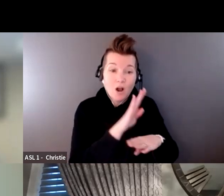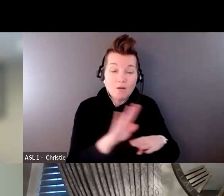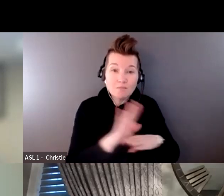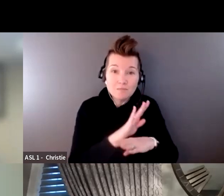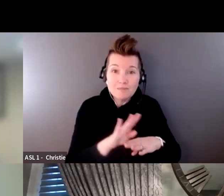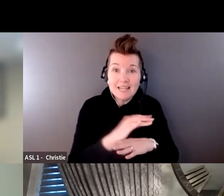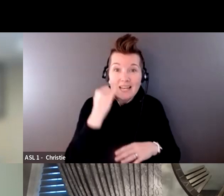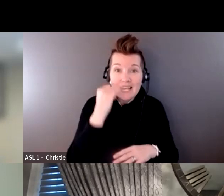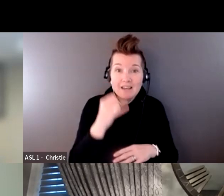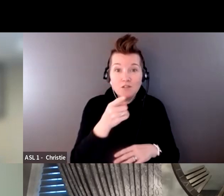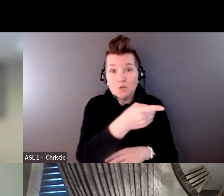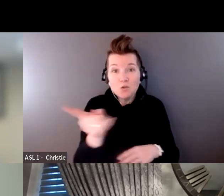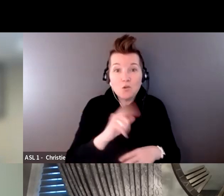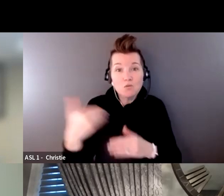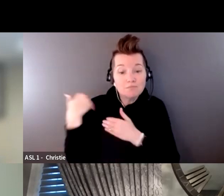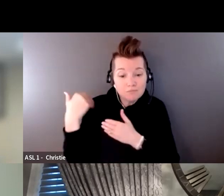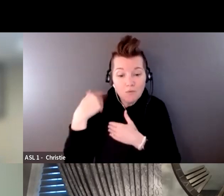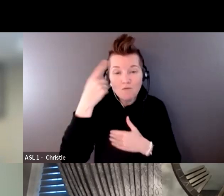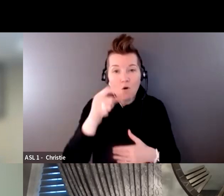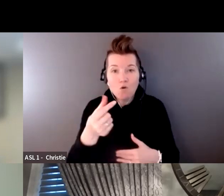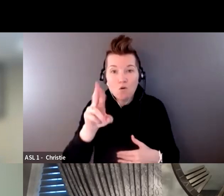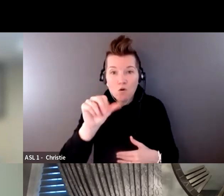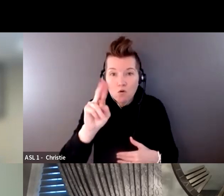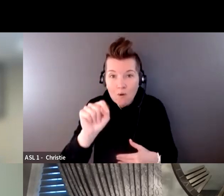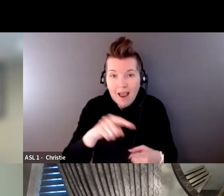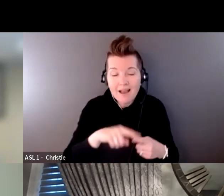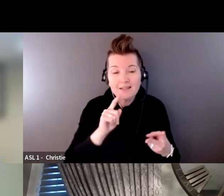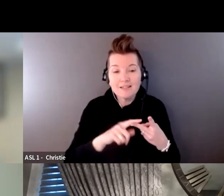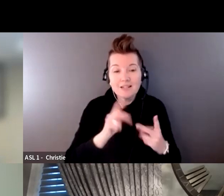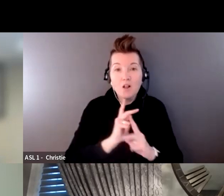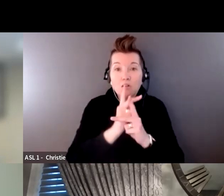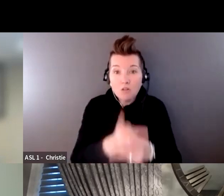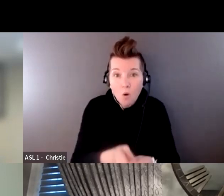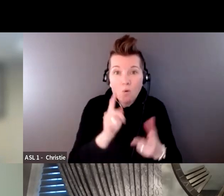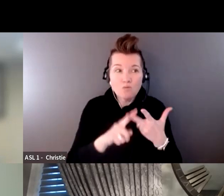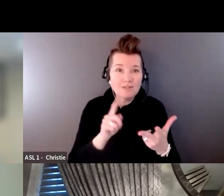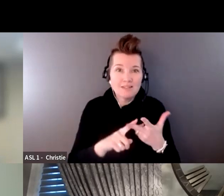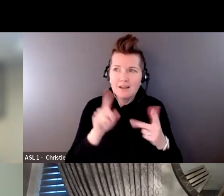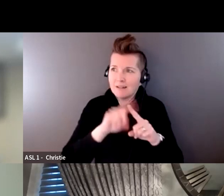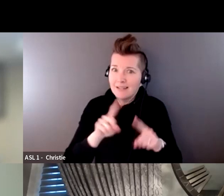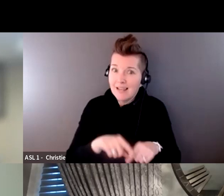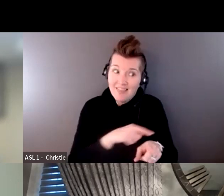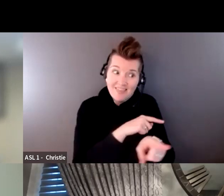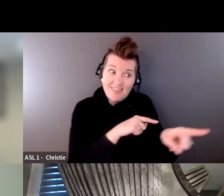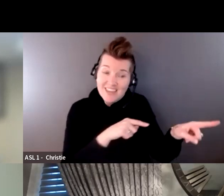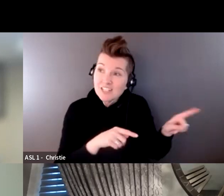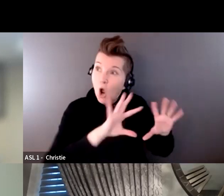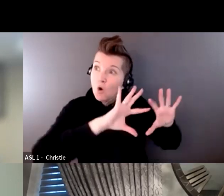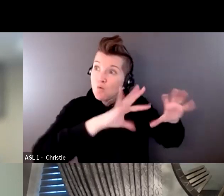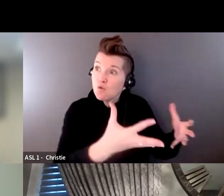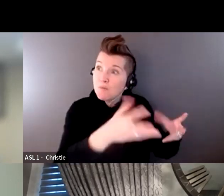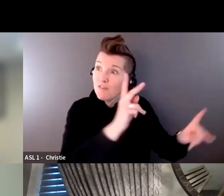grants and loans or financing, you're missing out on a whole bunch of different communities of people who